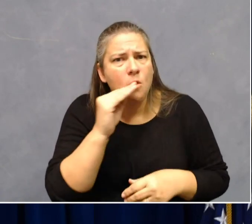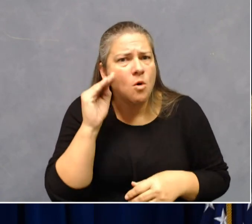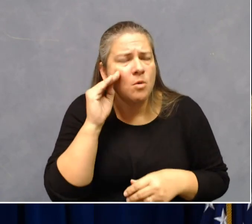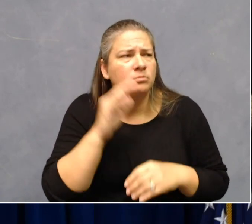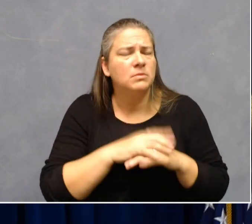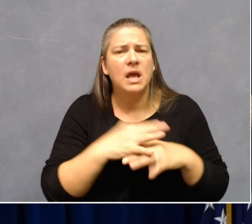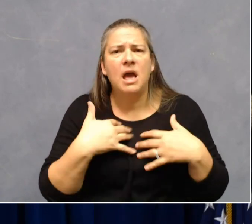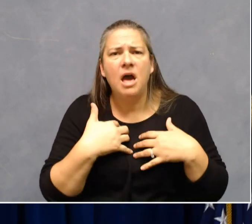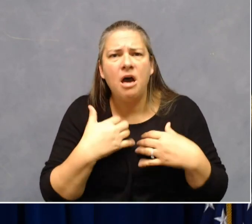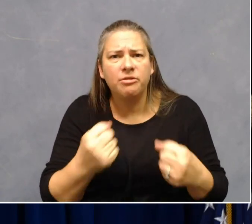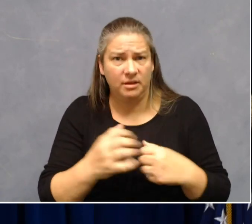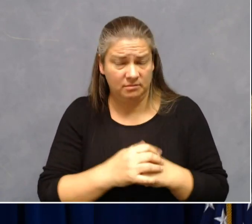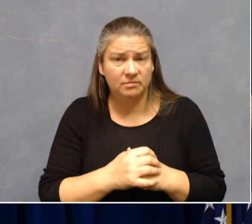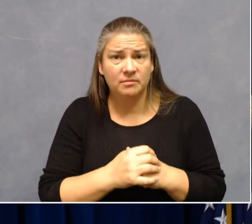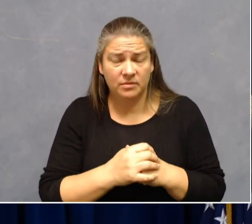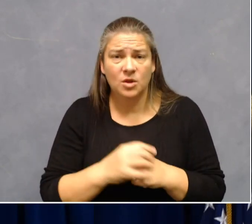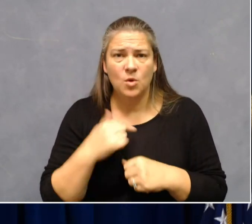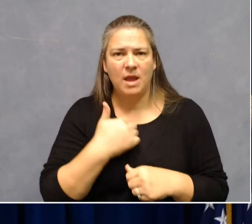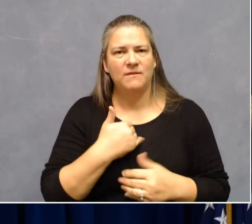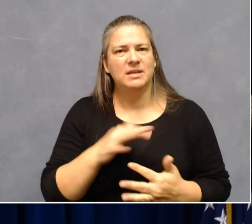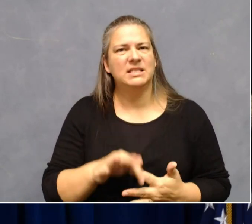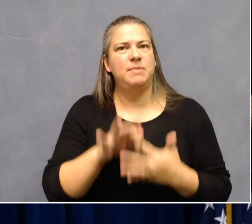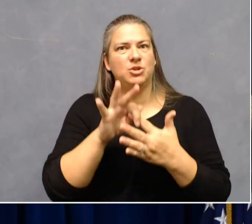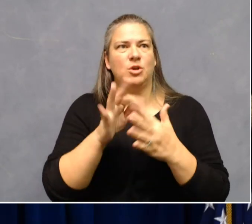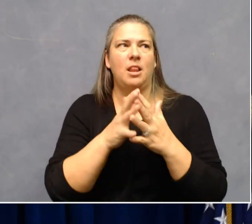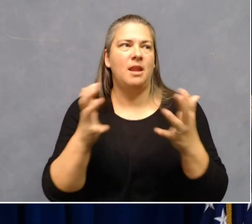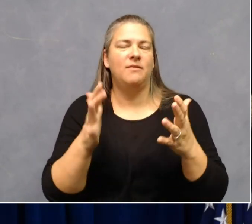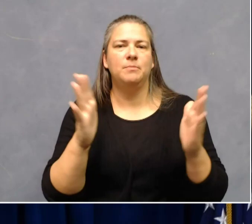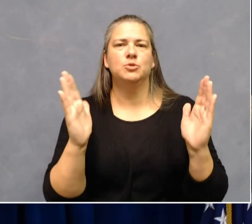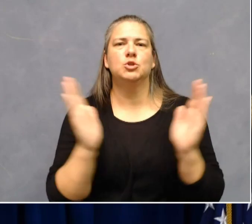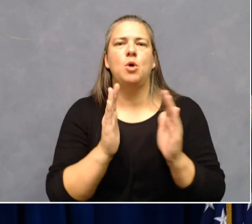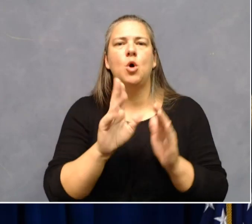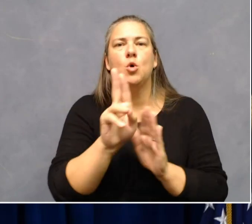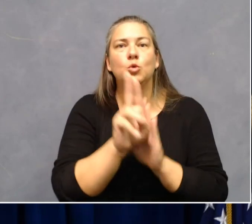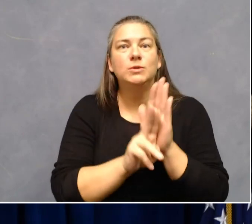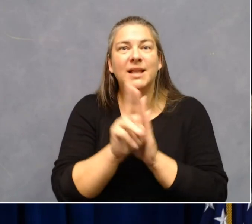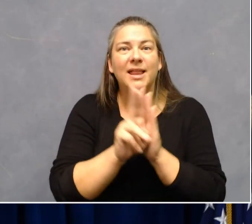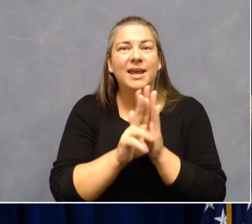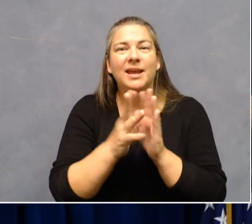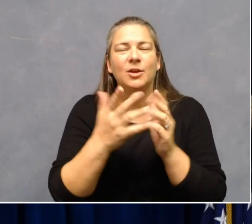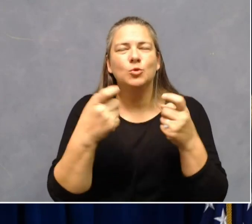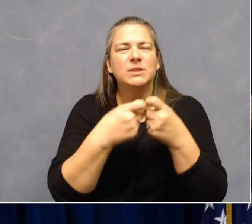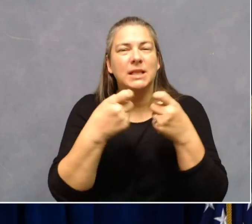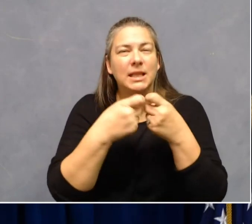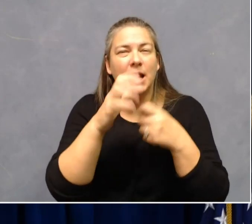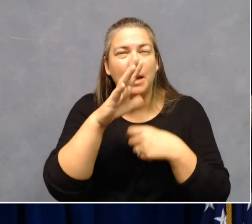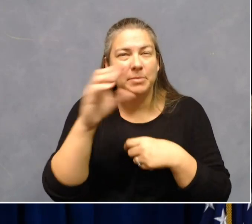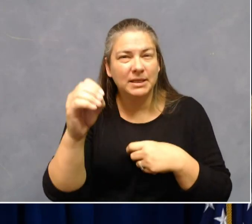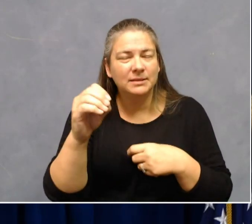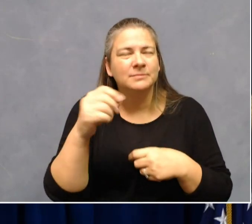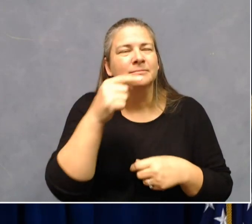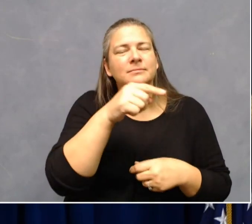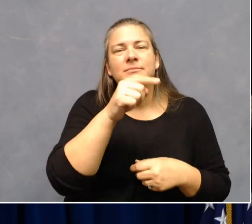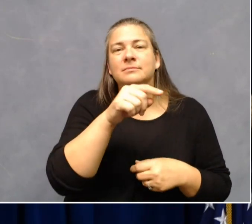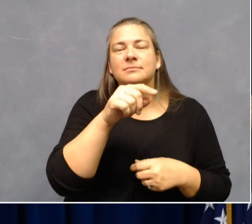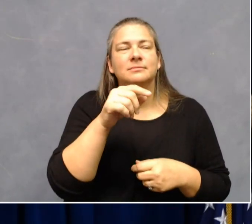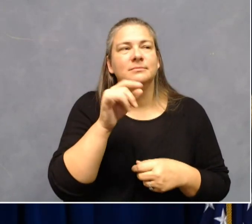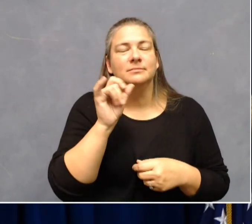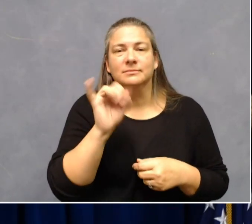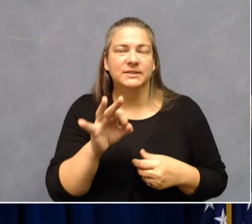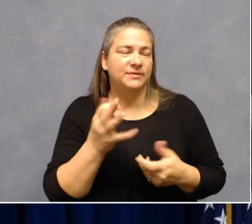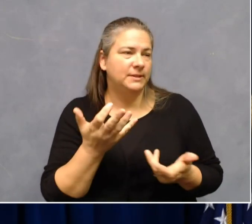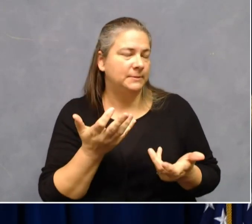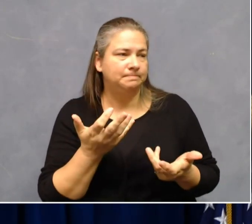time, we do have, especially a lot of our smaller utilities that are that if we can't provide